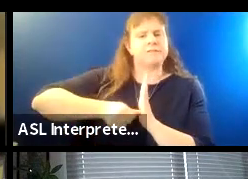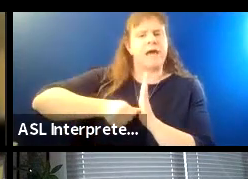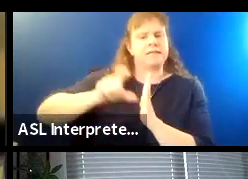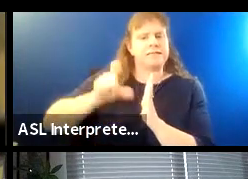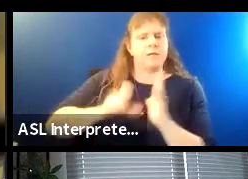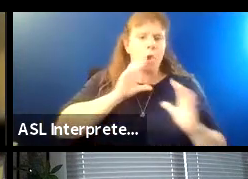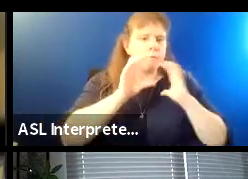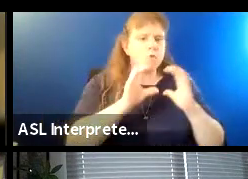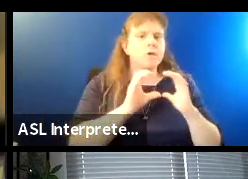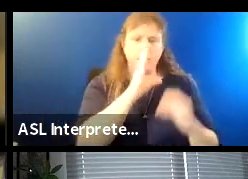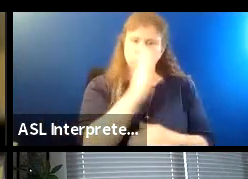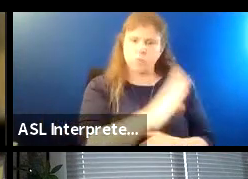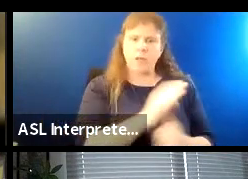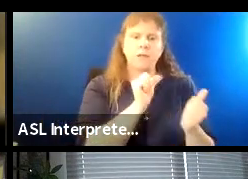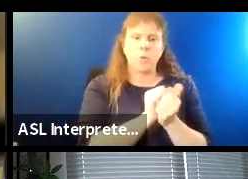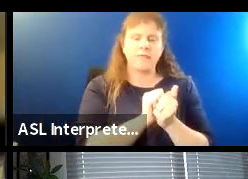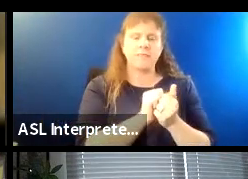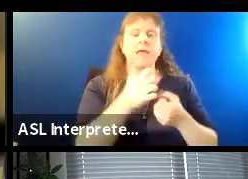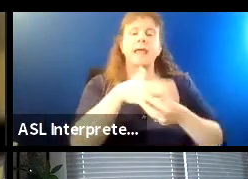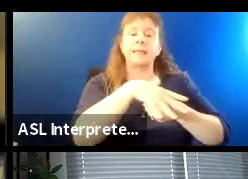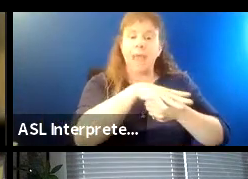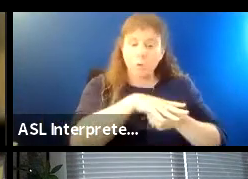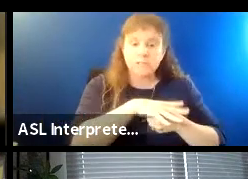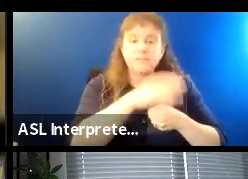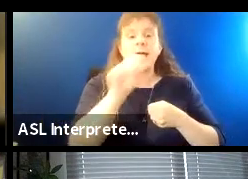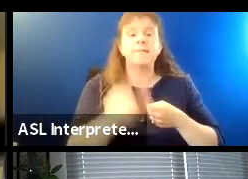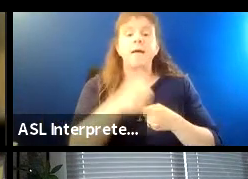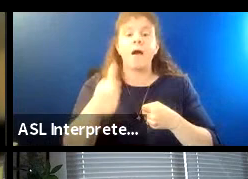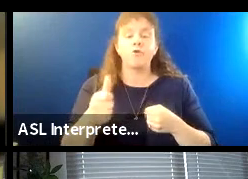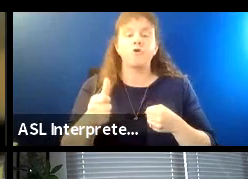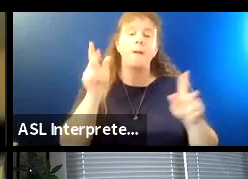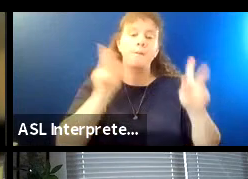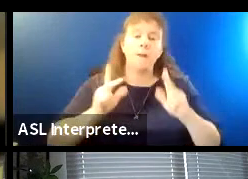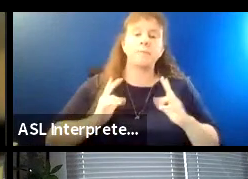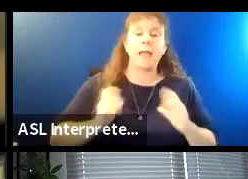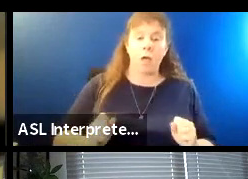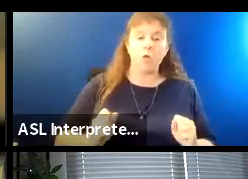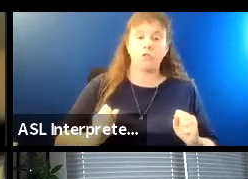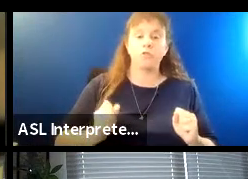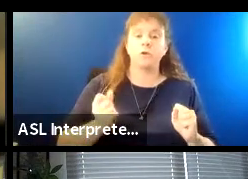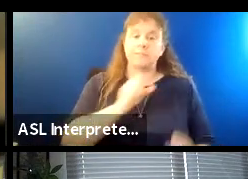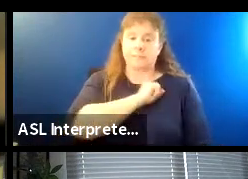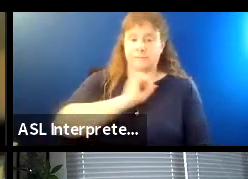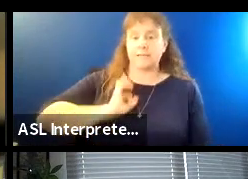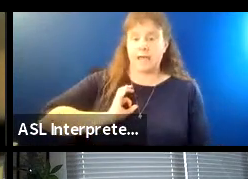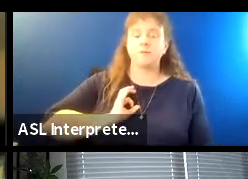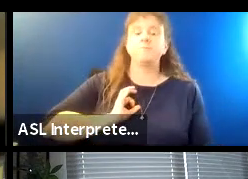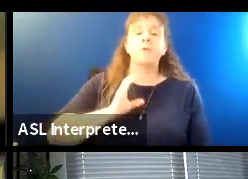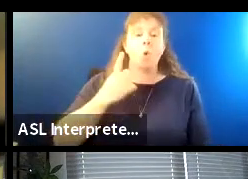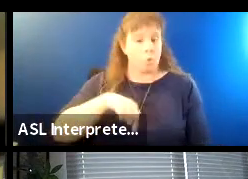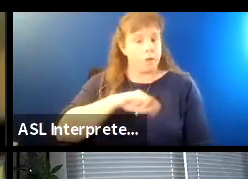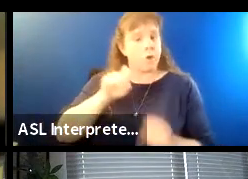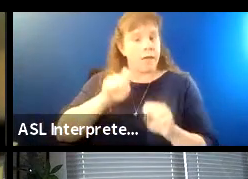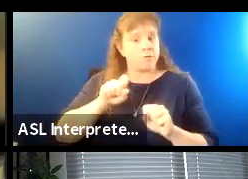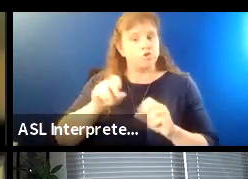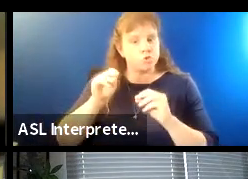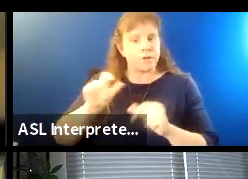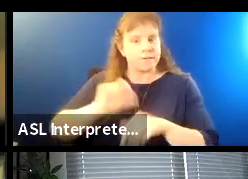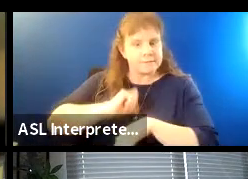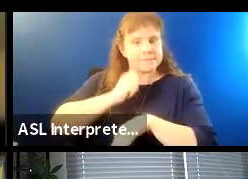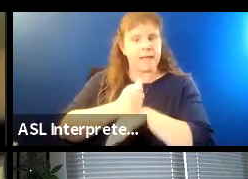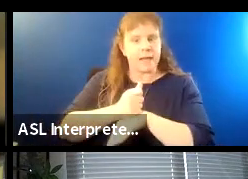other public health officials. As a result of that, we were able to also quickly mobilize and scale our efforts to get our